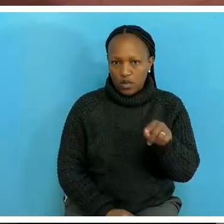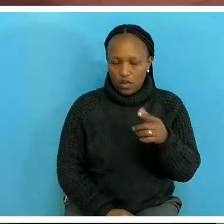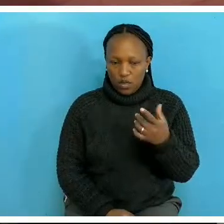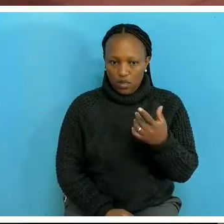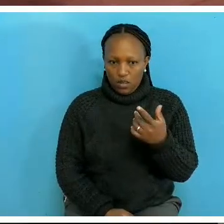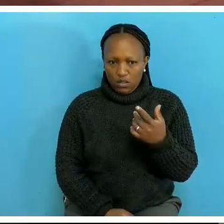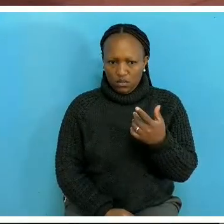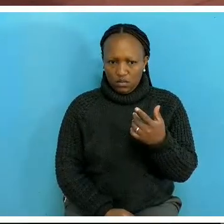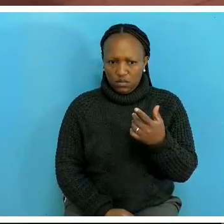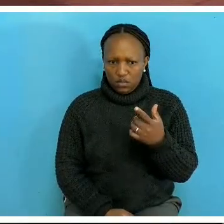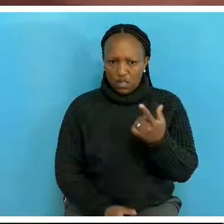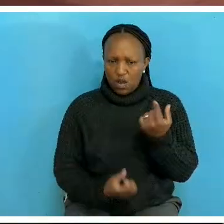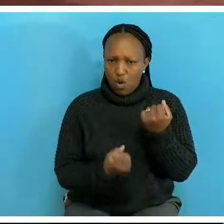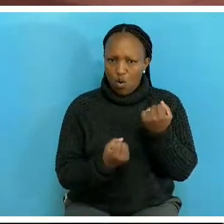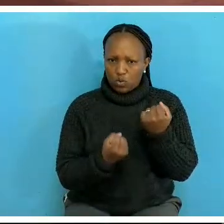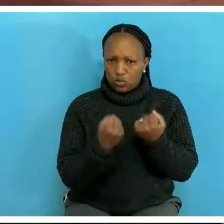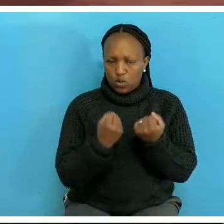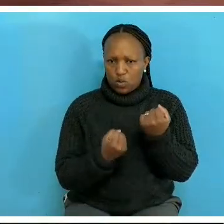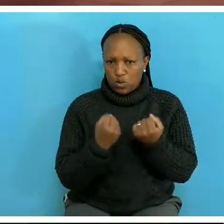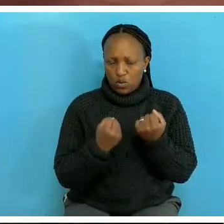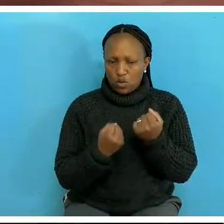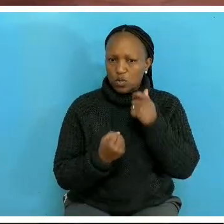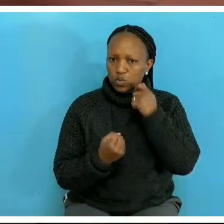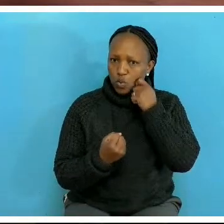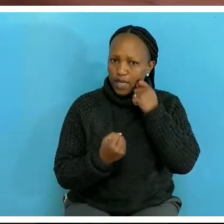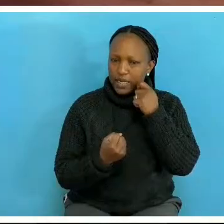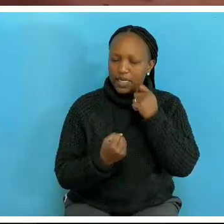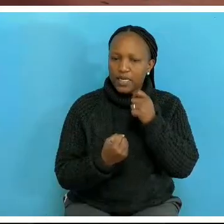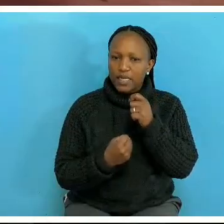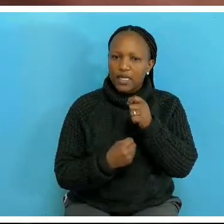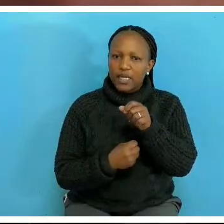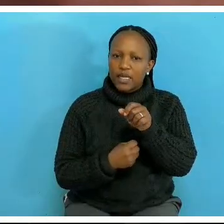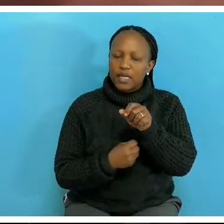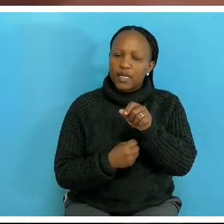here? Are Tshwane Automotive still here?